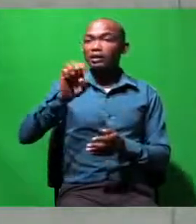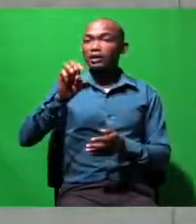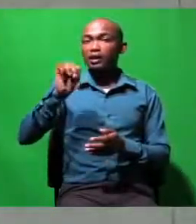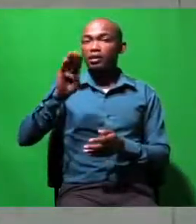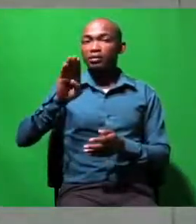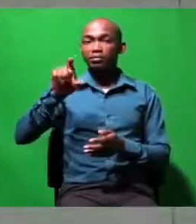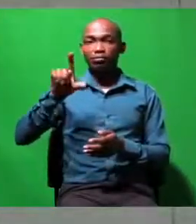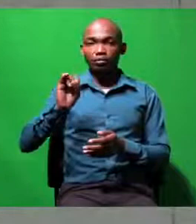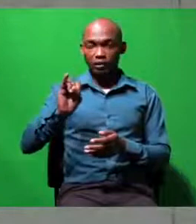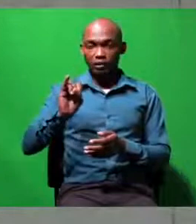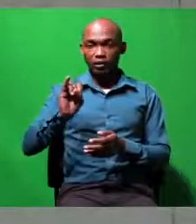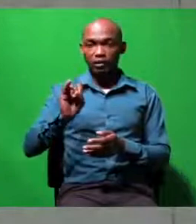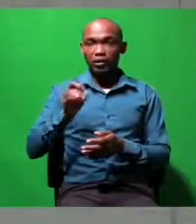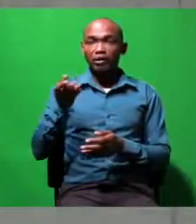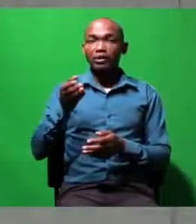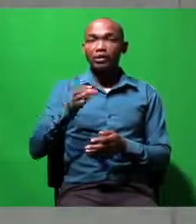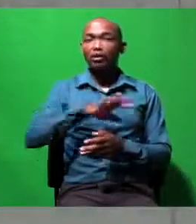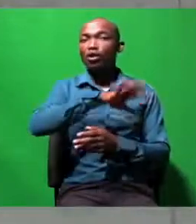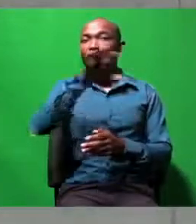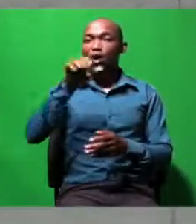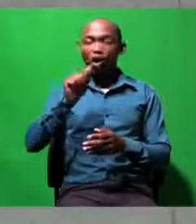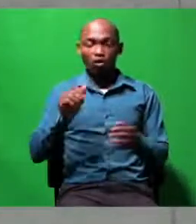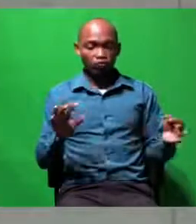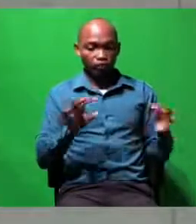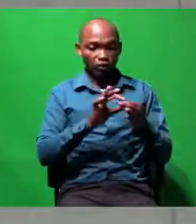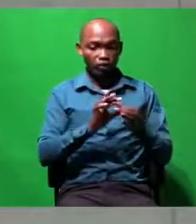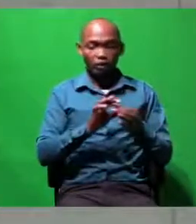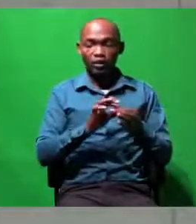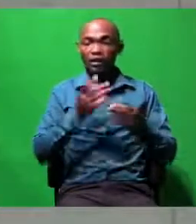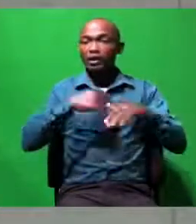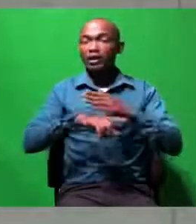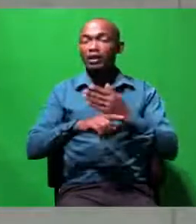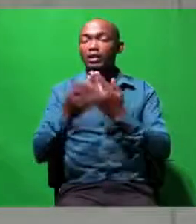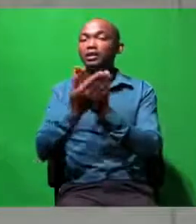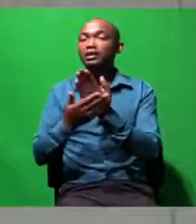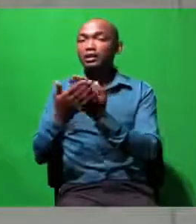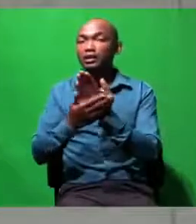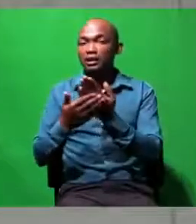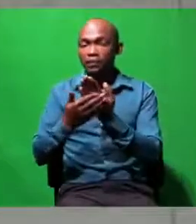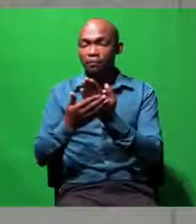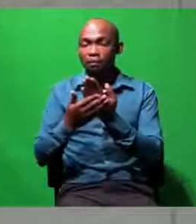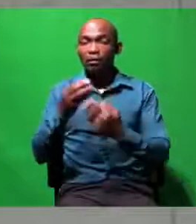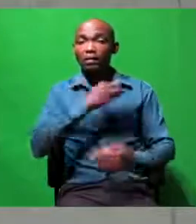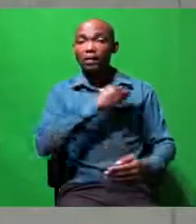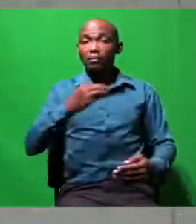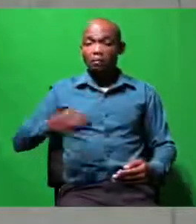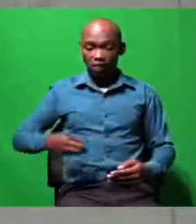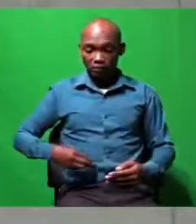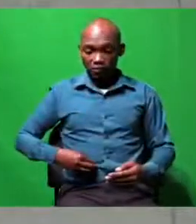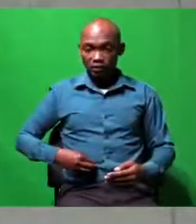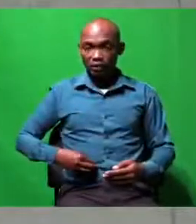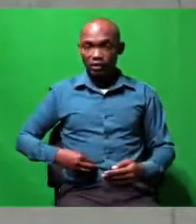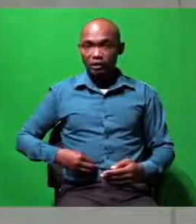Assembly. National Assembly comprises those parliamentary seats or whatever. But the